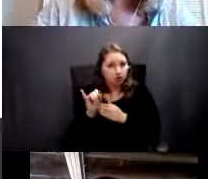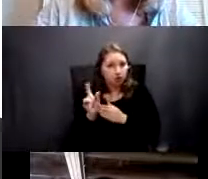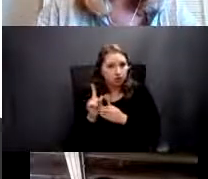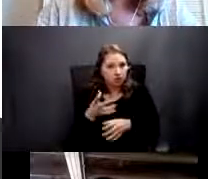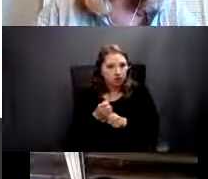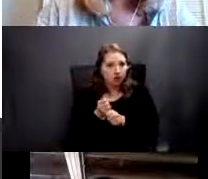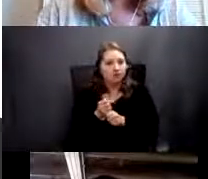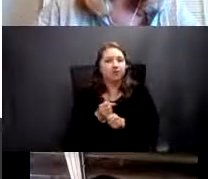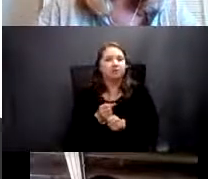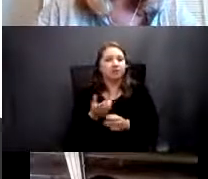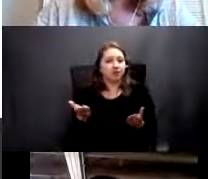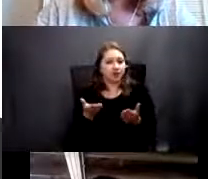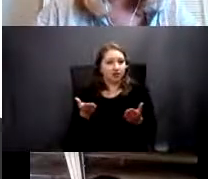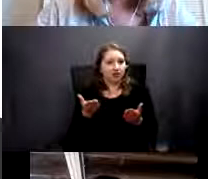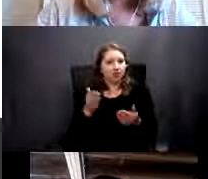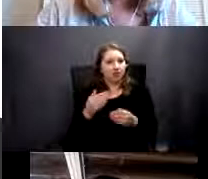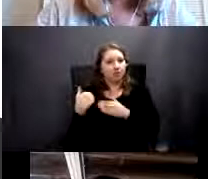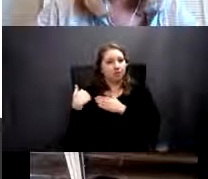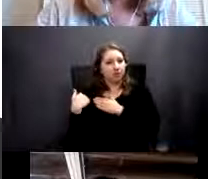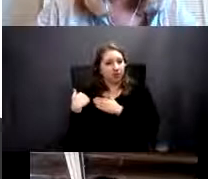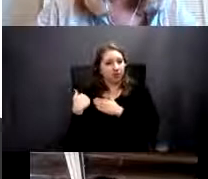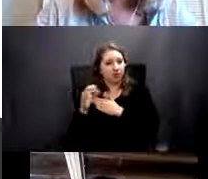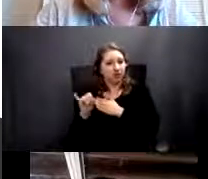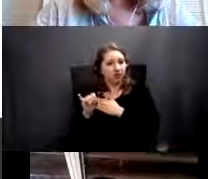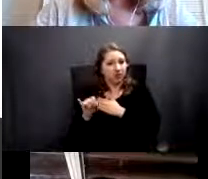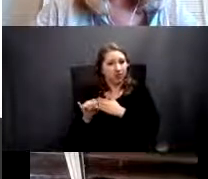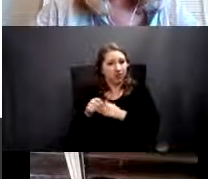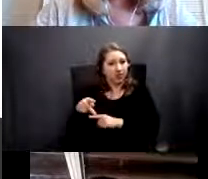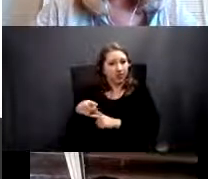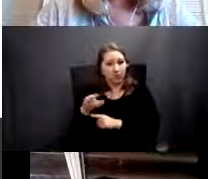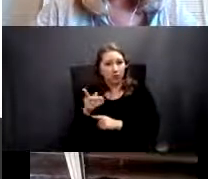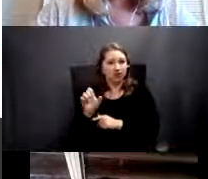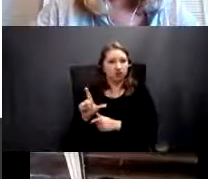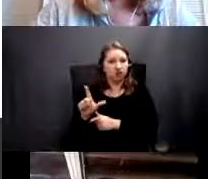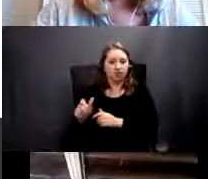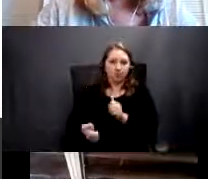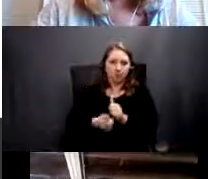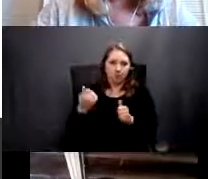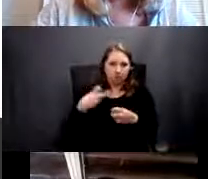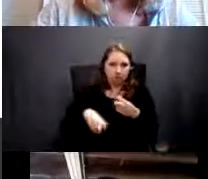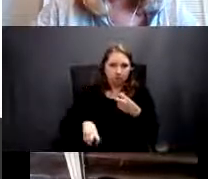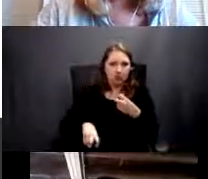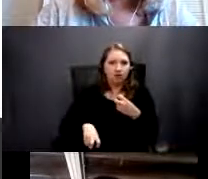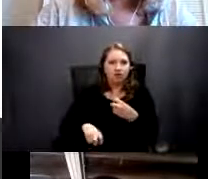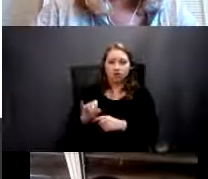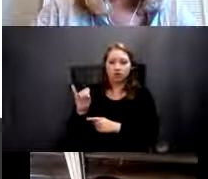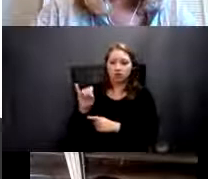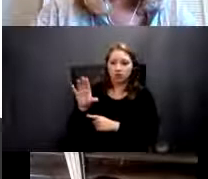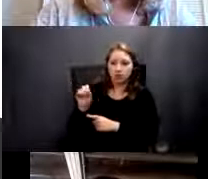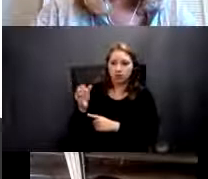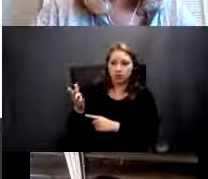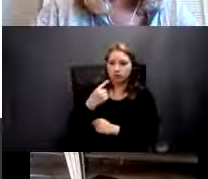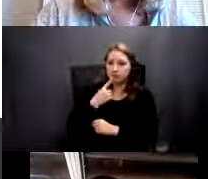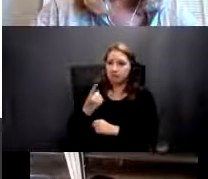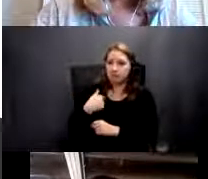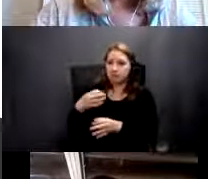professional liability insurance I found to be the most difficult because when you tell an insurance company that what you do, they go, so